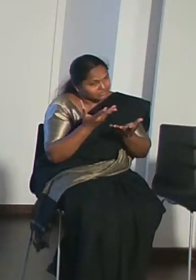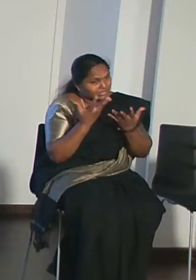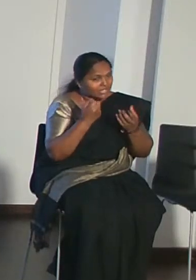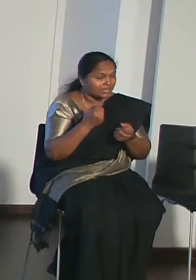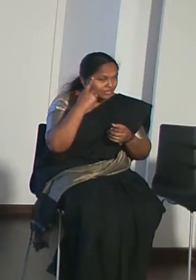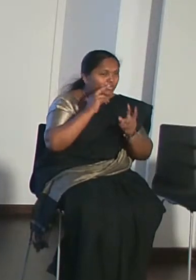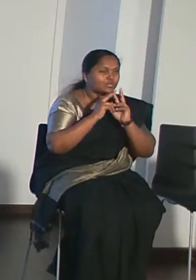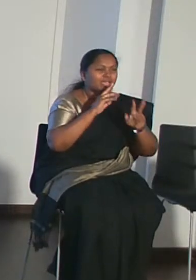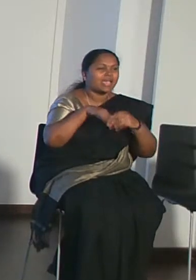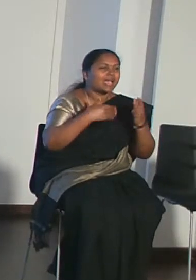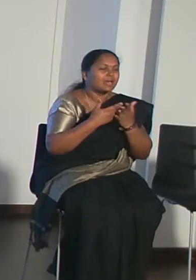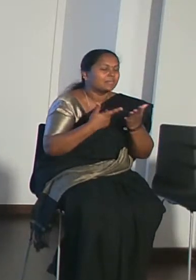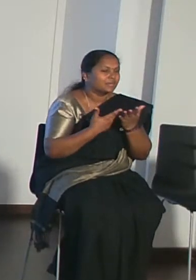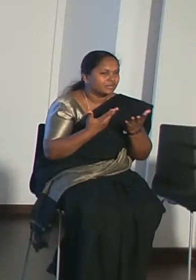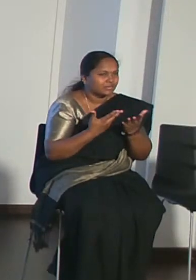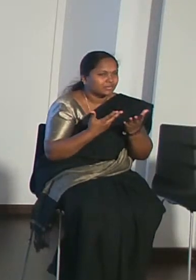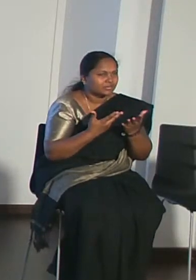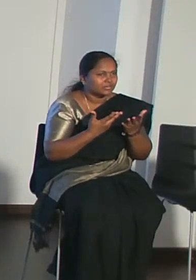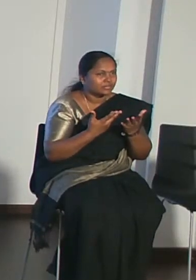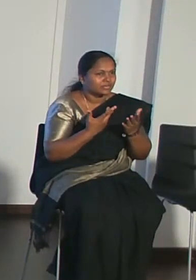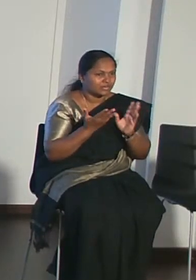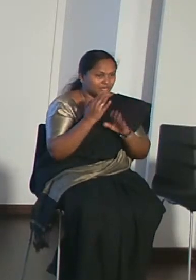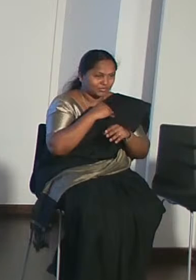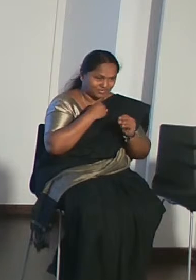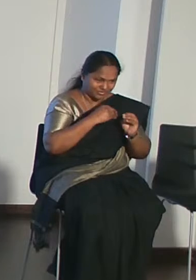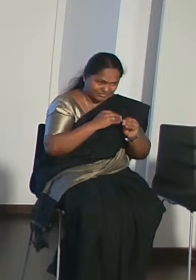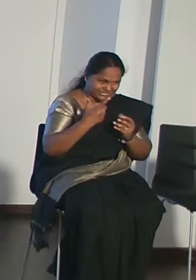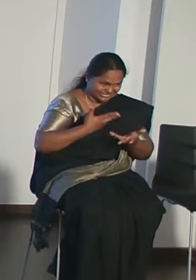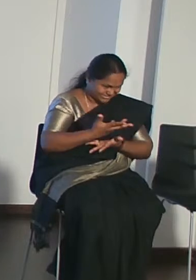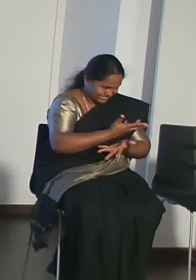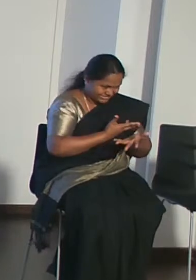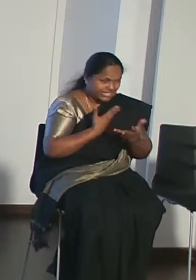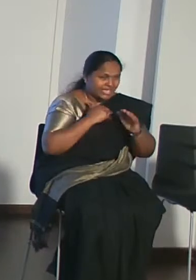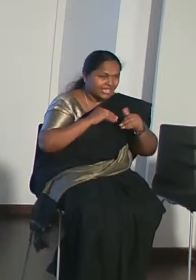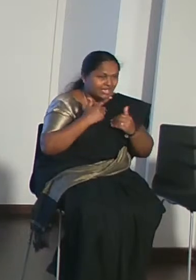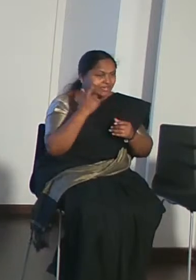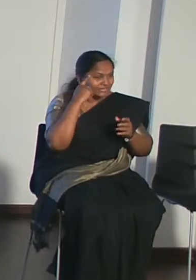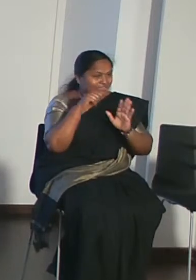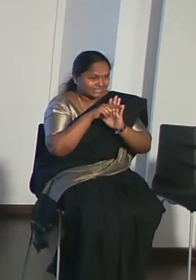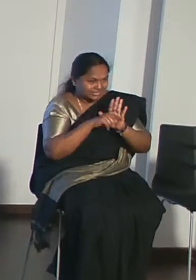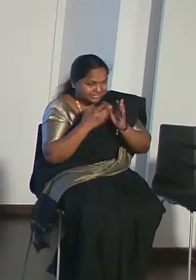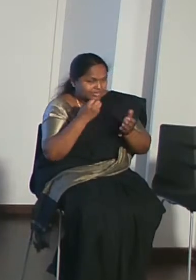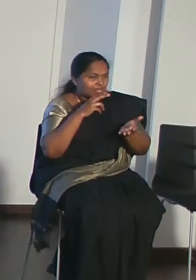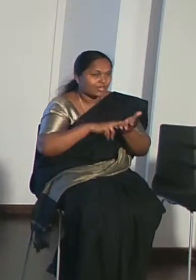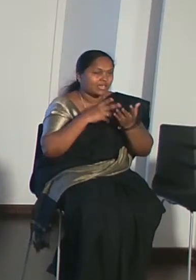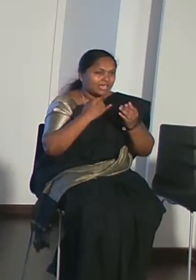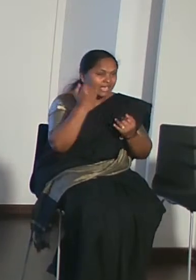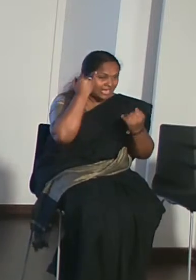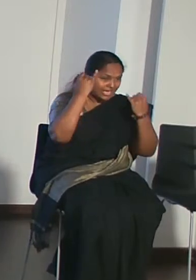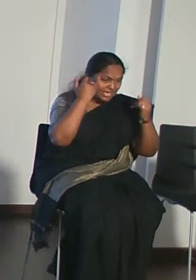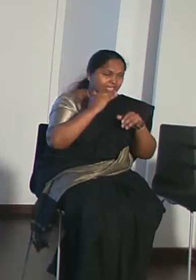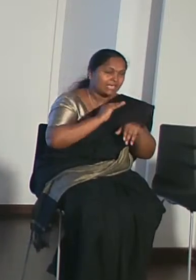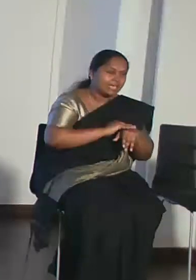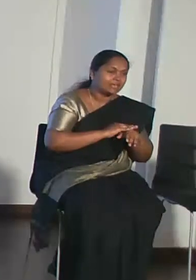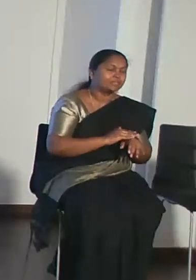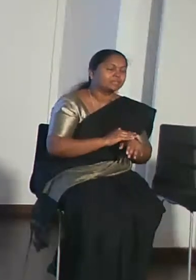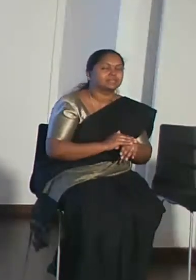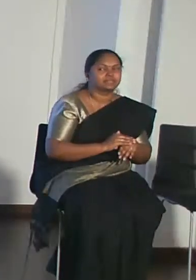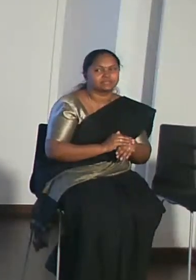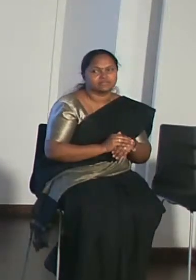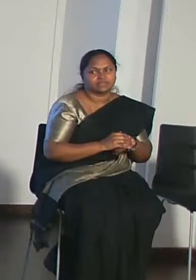be talking about before we move forward in discussing how it picks up on this idea of experience too.